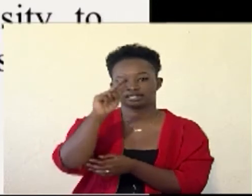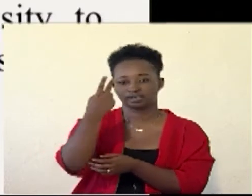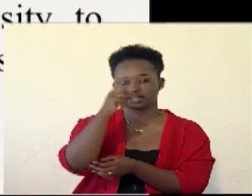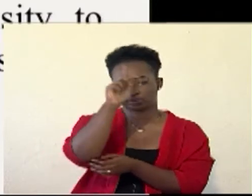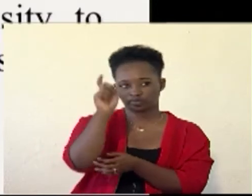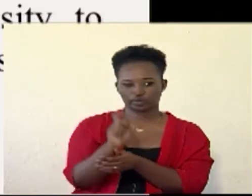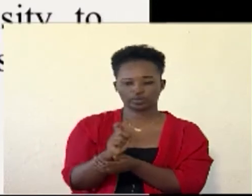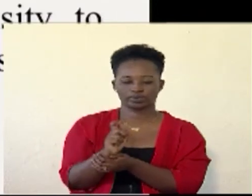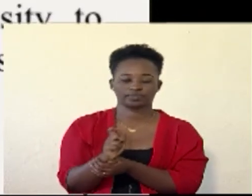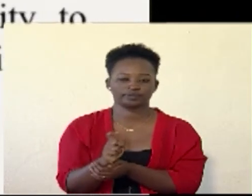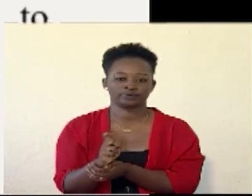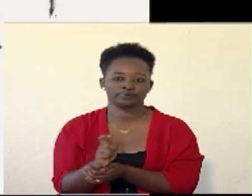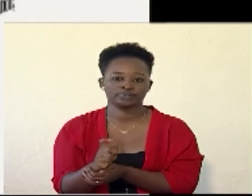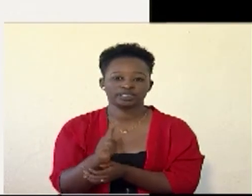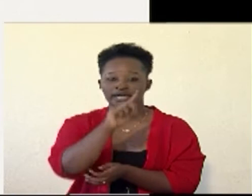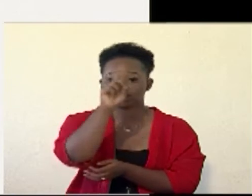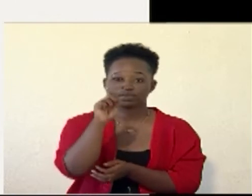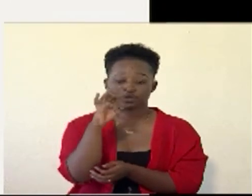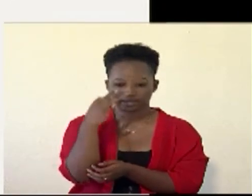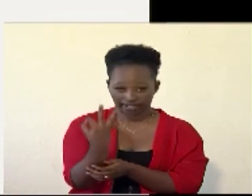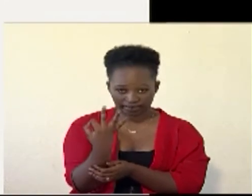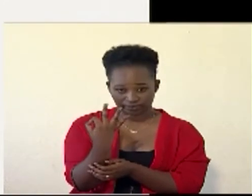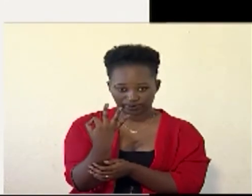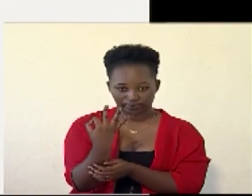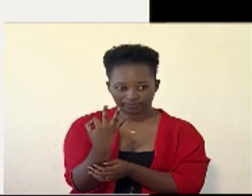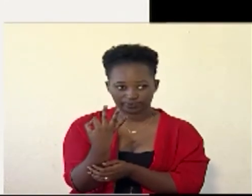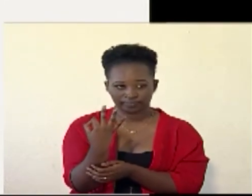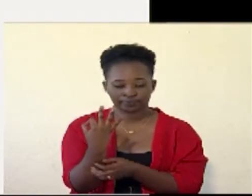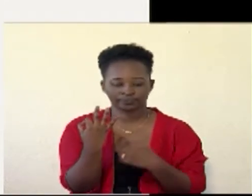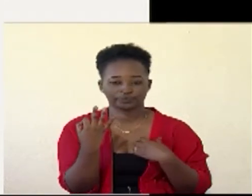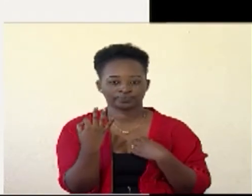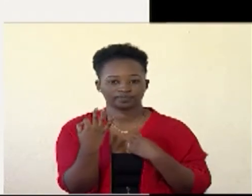question. The third question,